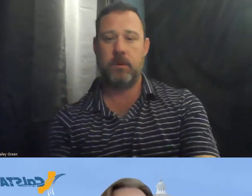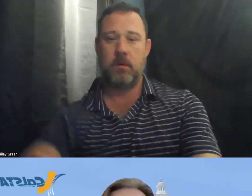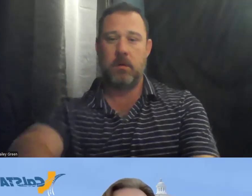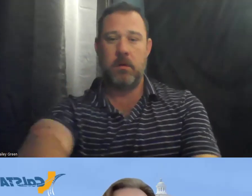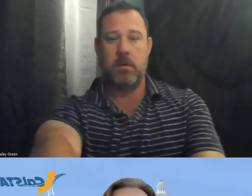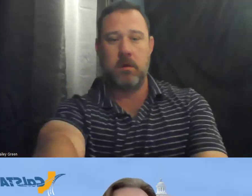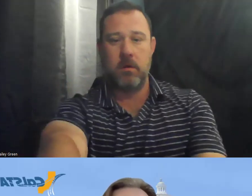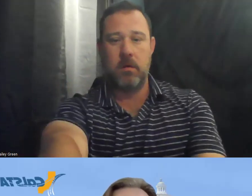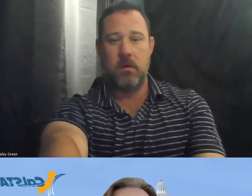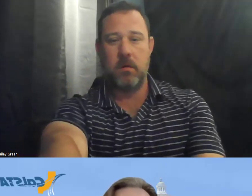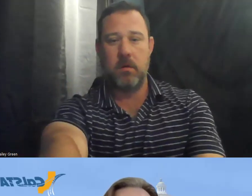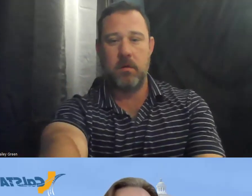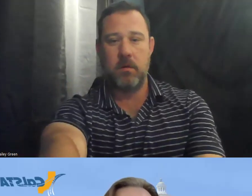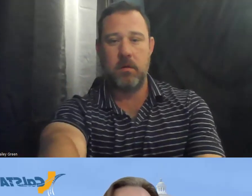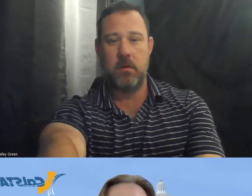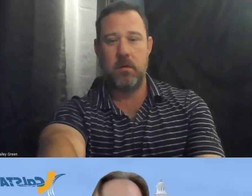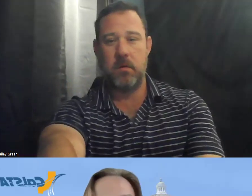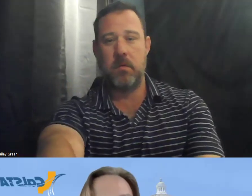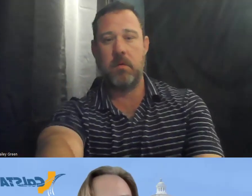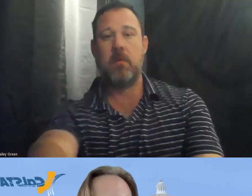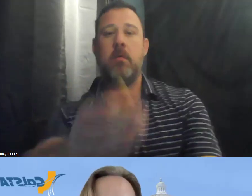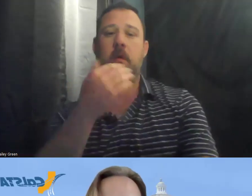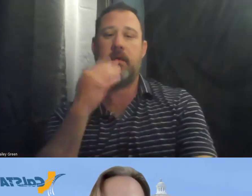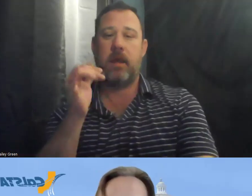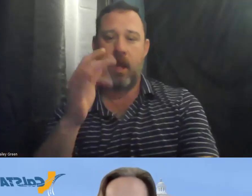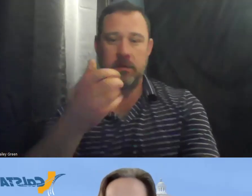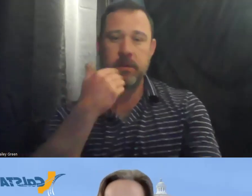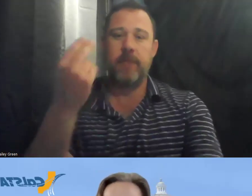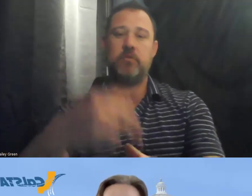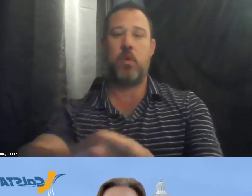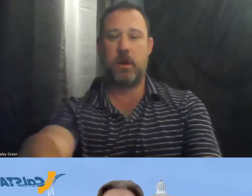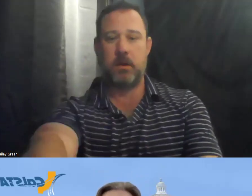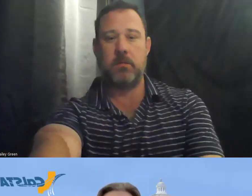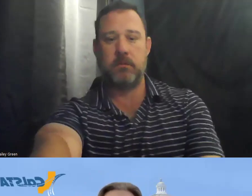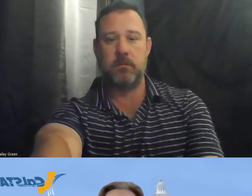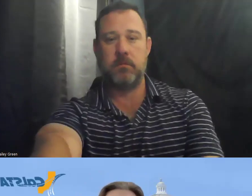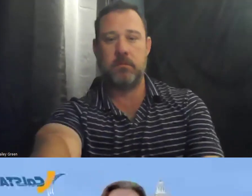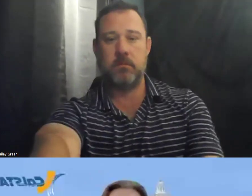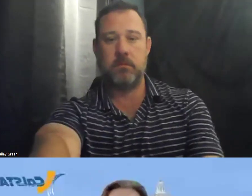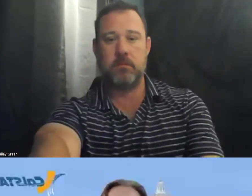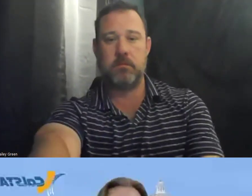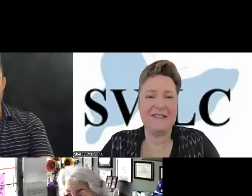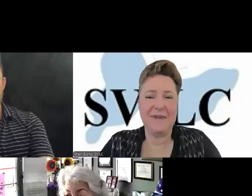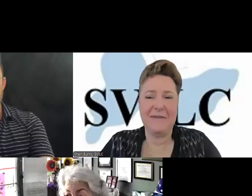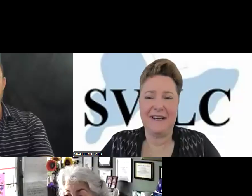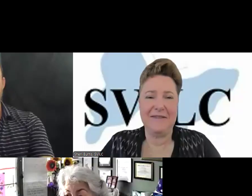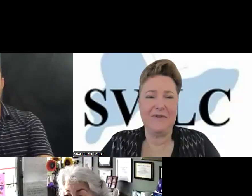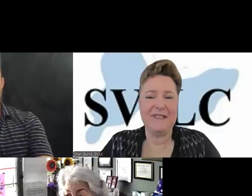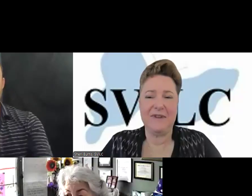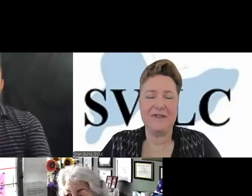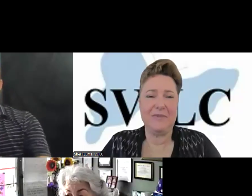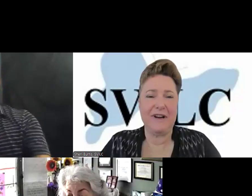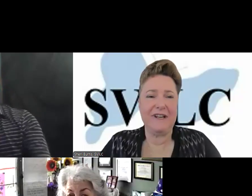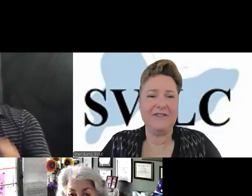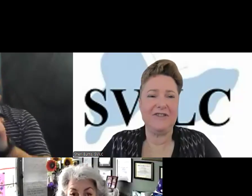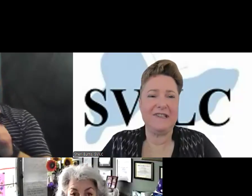time. Thank you, Allison, and thanks for joining us today and your commitment to working with the Transportation Subcommittee and moving